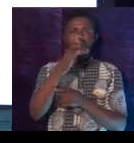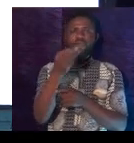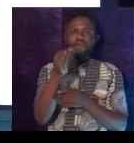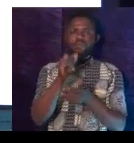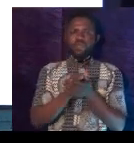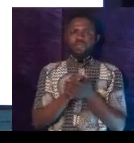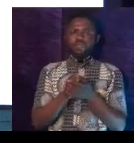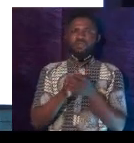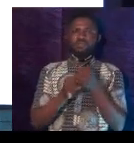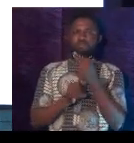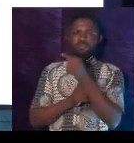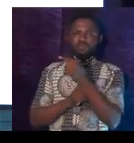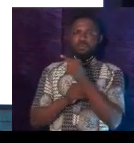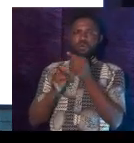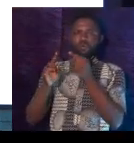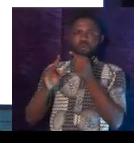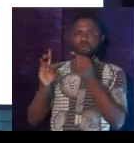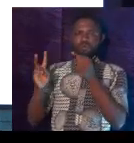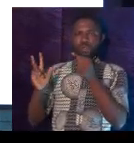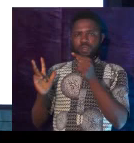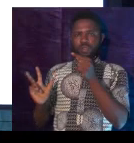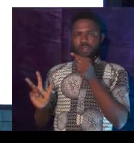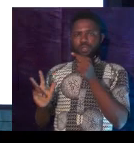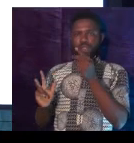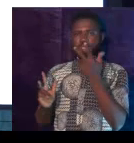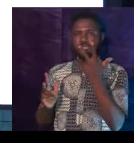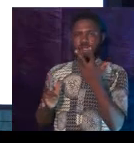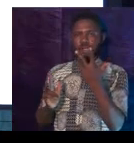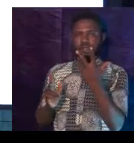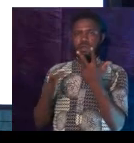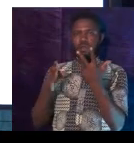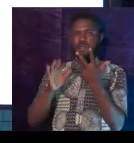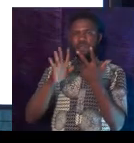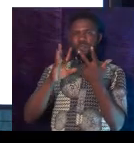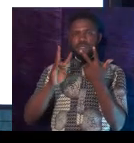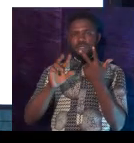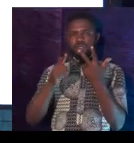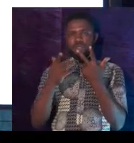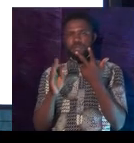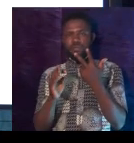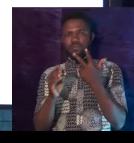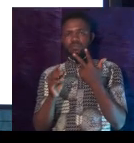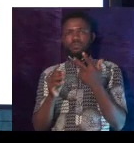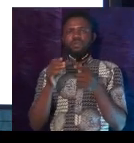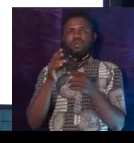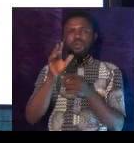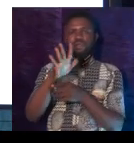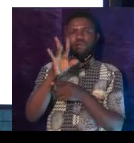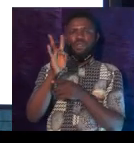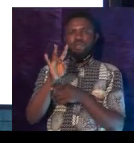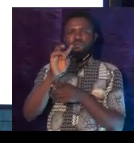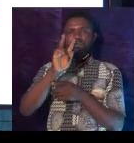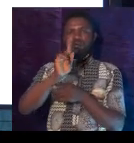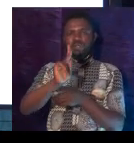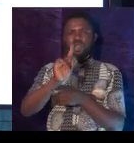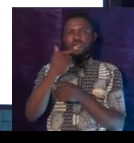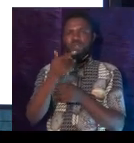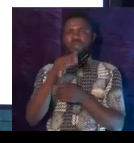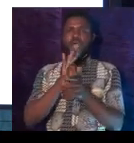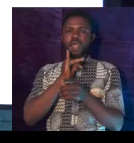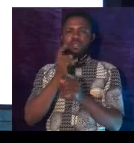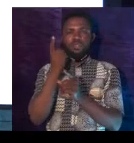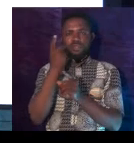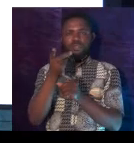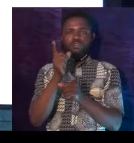three of that. That is one here, and one here. Now check for 57 kilogram, I see just one of